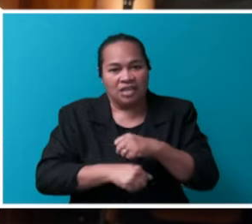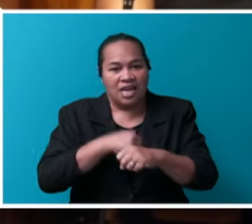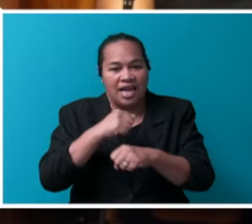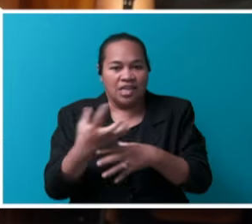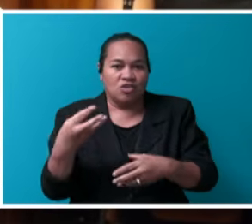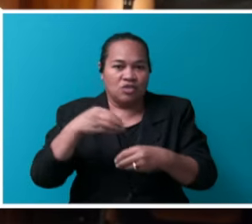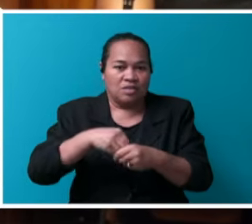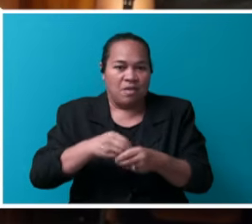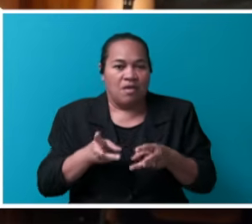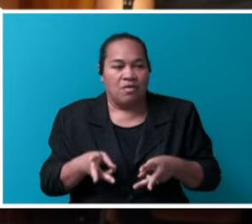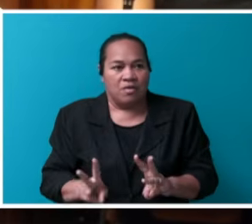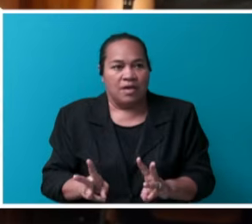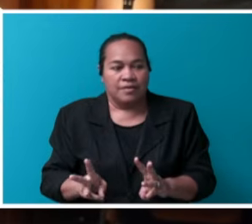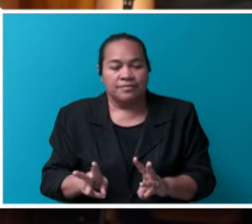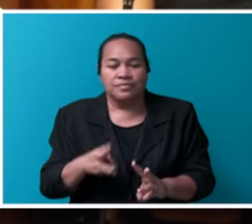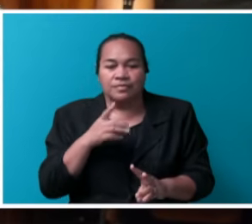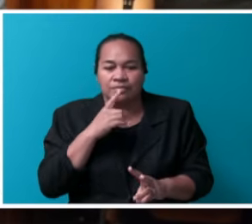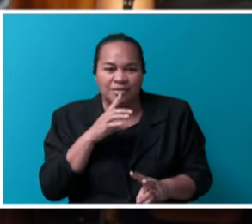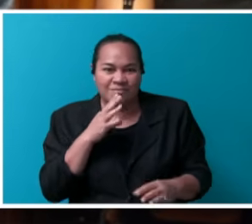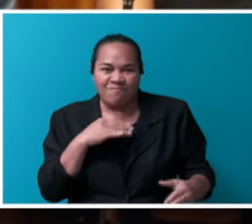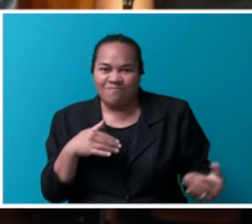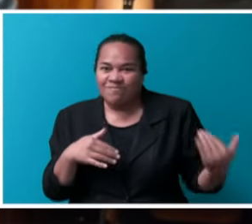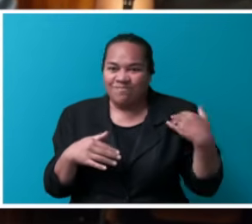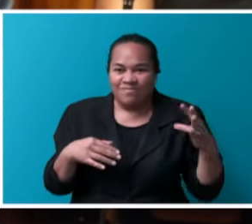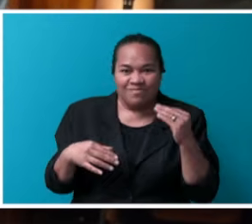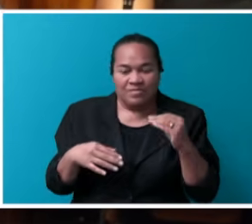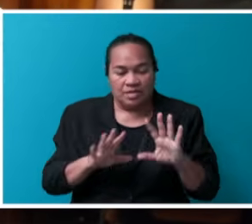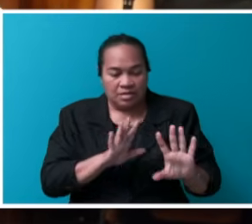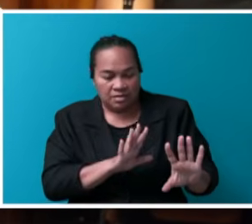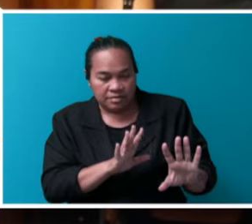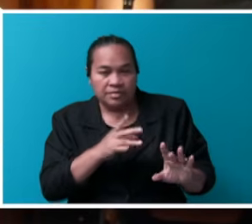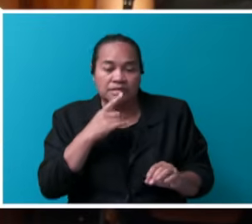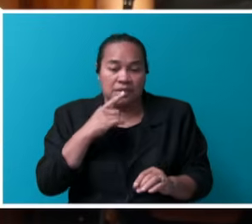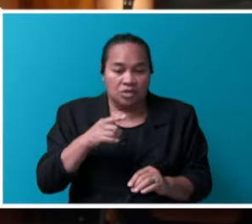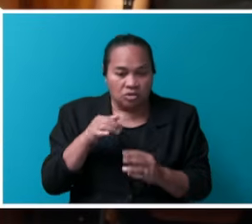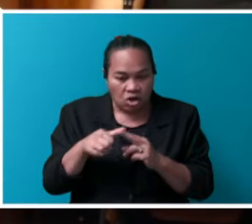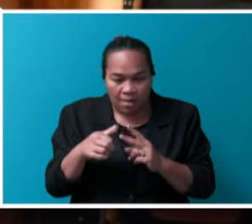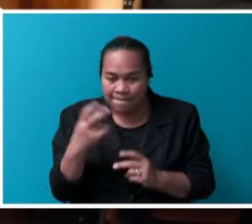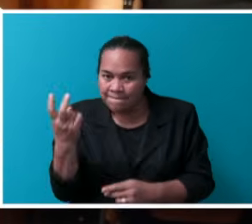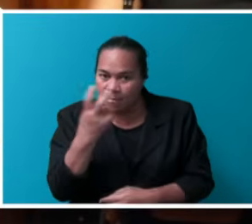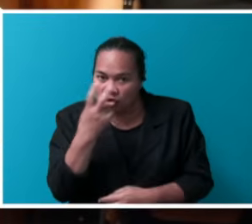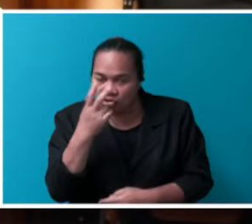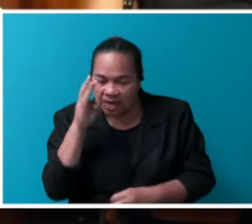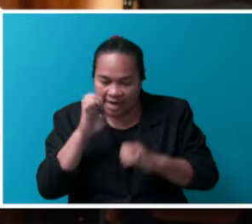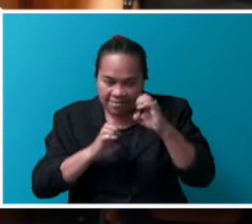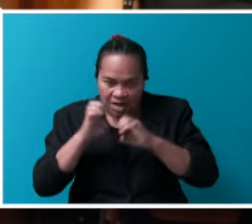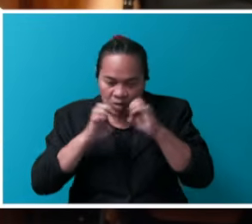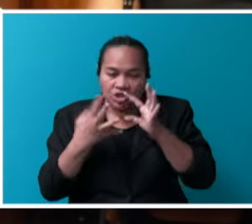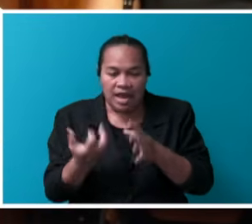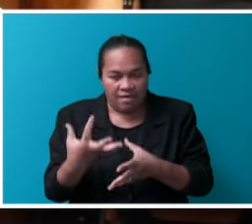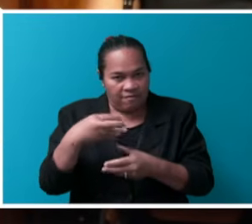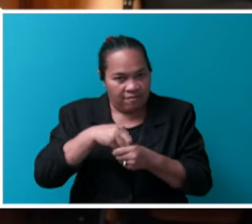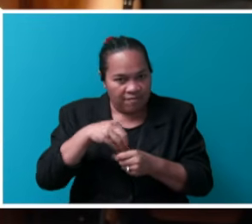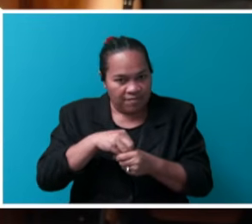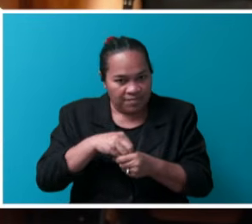is accompanied by clear implementation strategies, including robust monitoring and evaluation mechanisms.